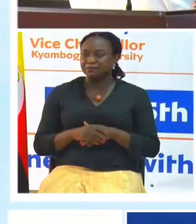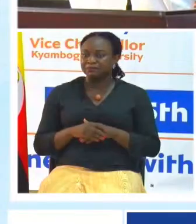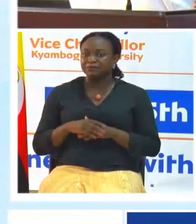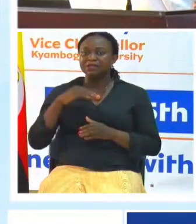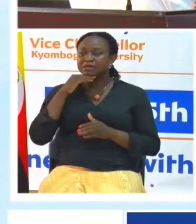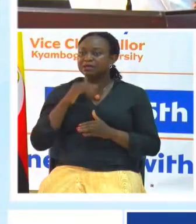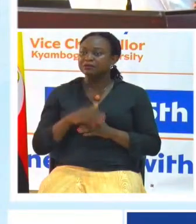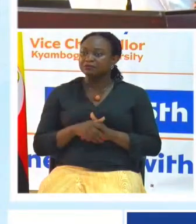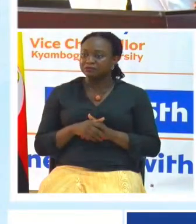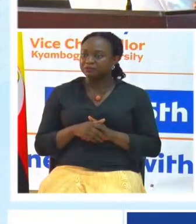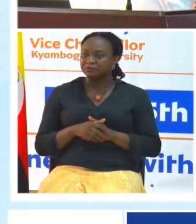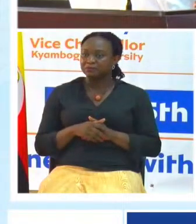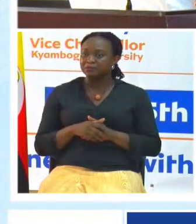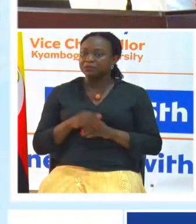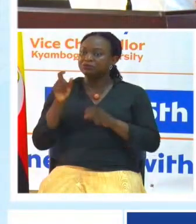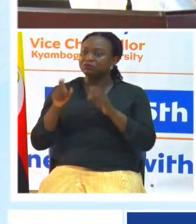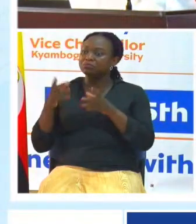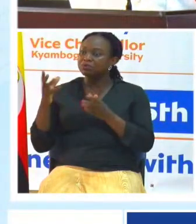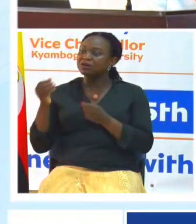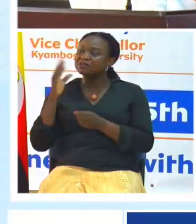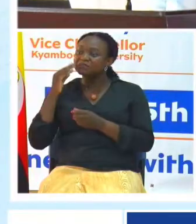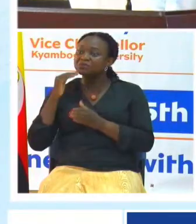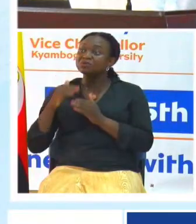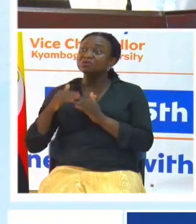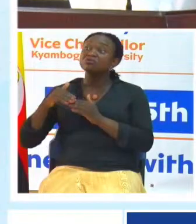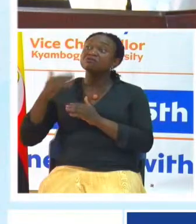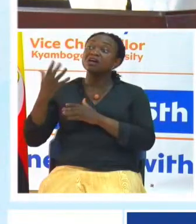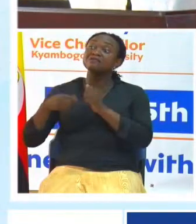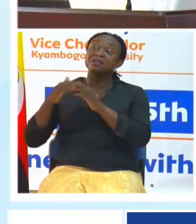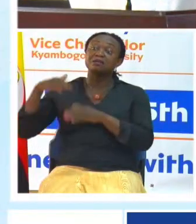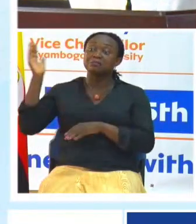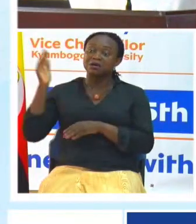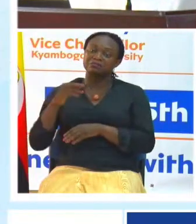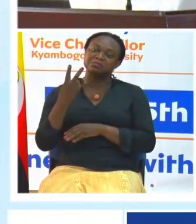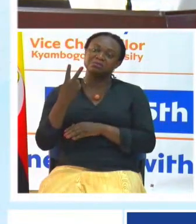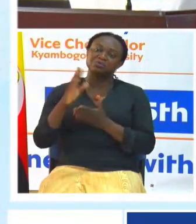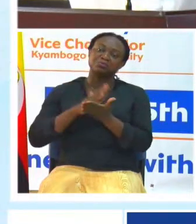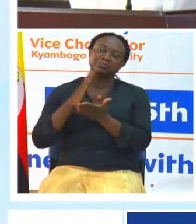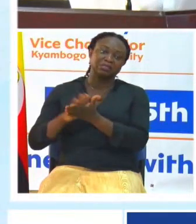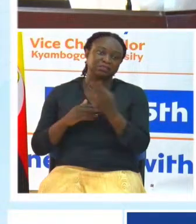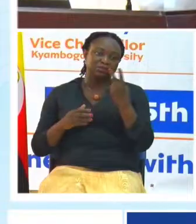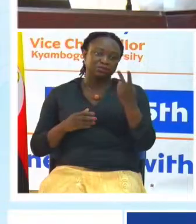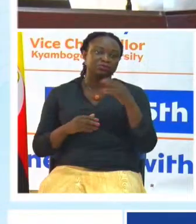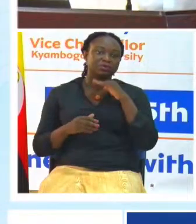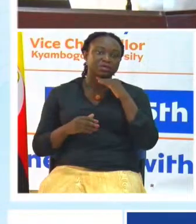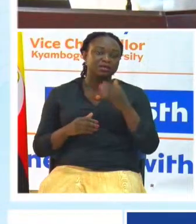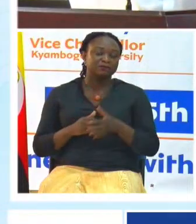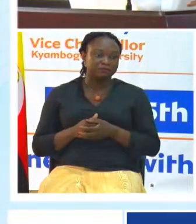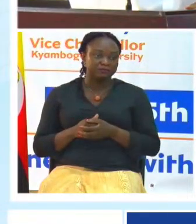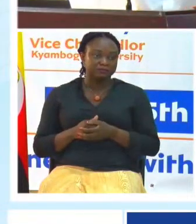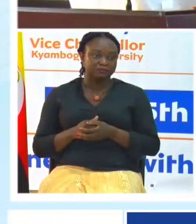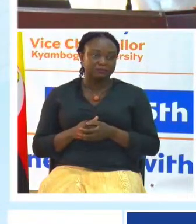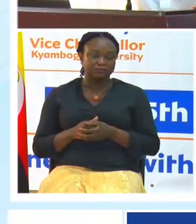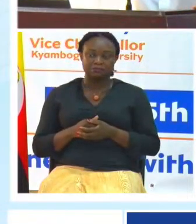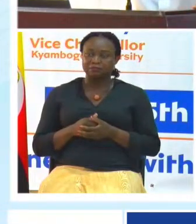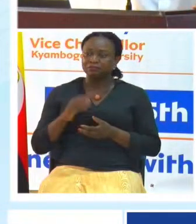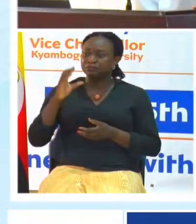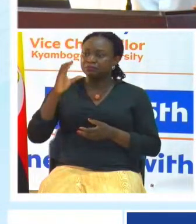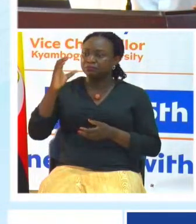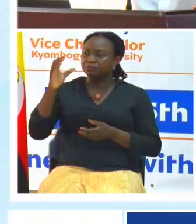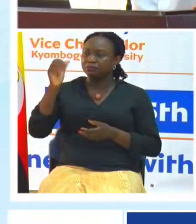that maybe have substantial experience of 5 years and above, 2 pages are enough as well. How many of you know what Canva